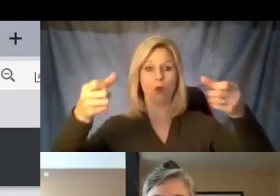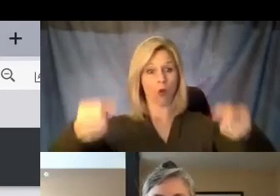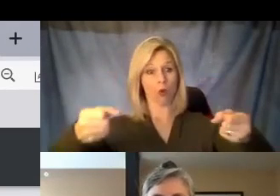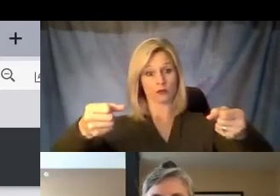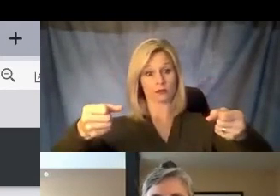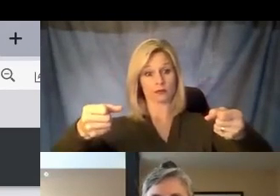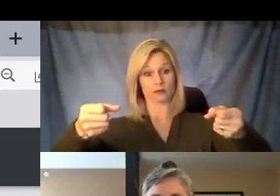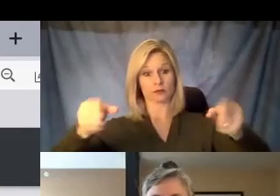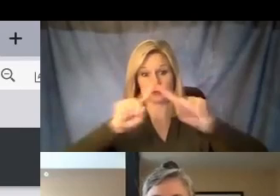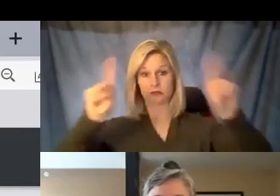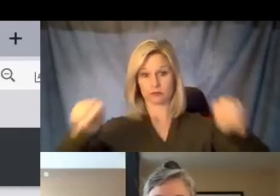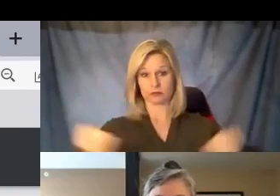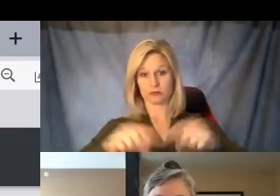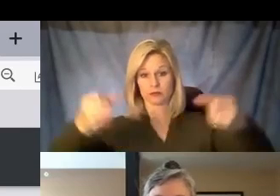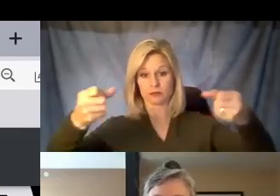way. Next slide.